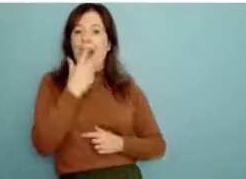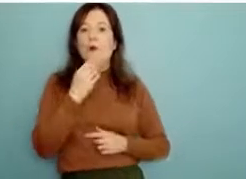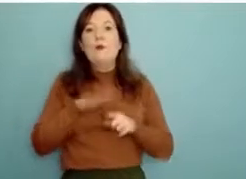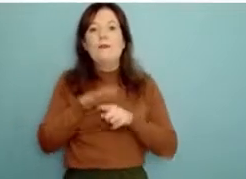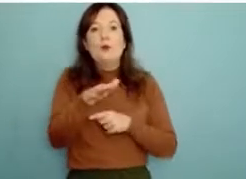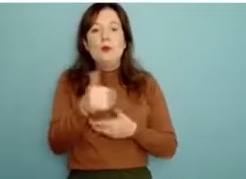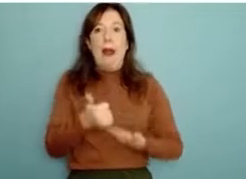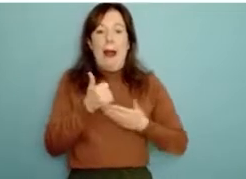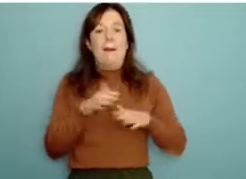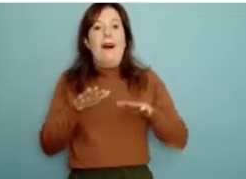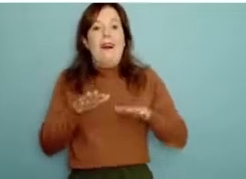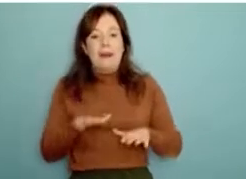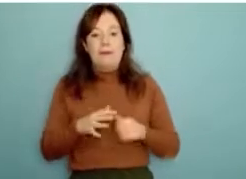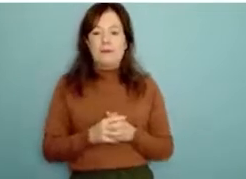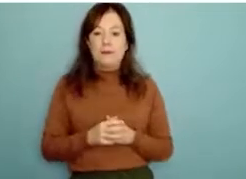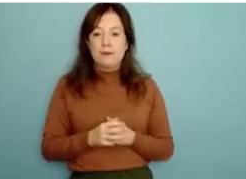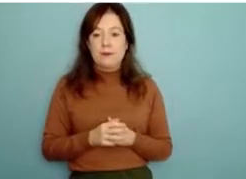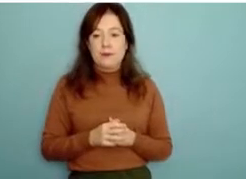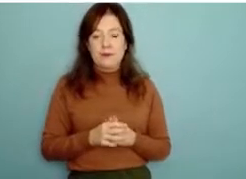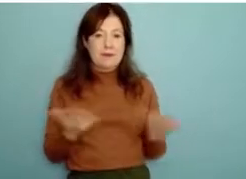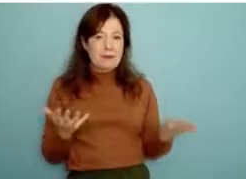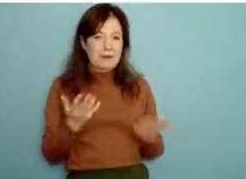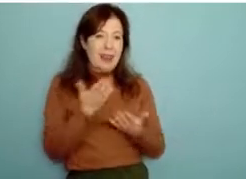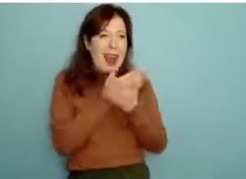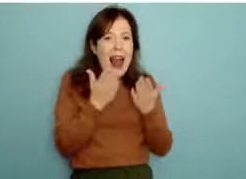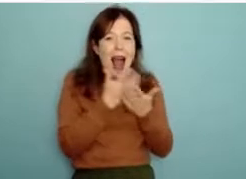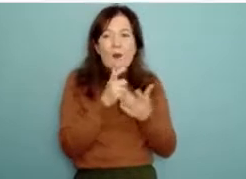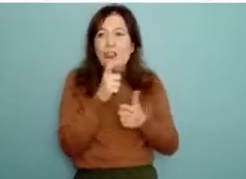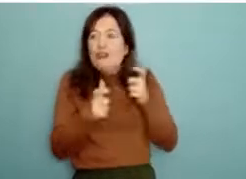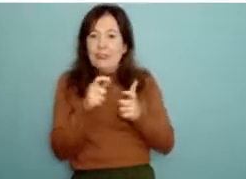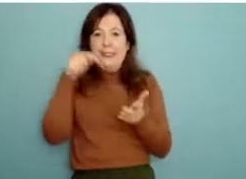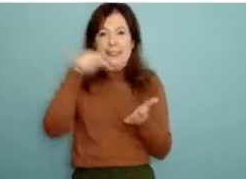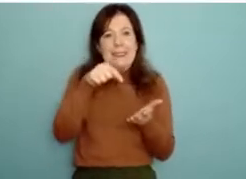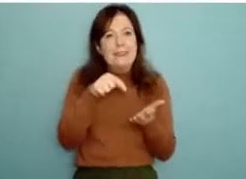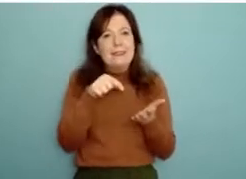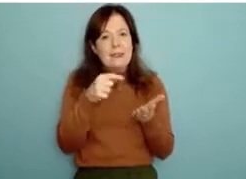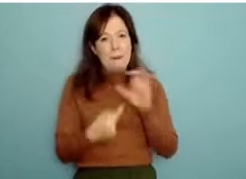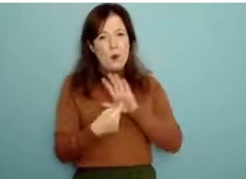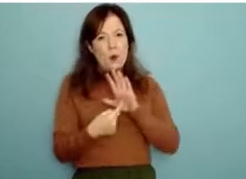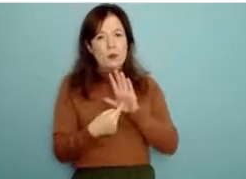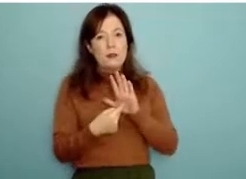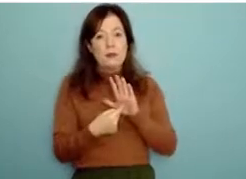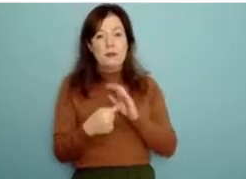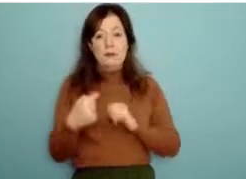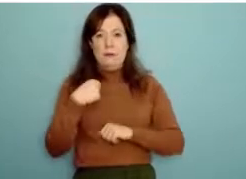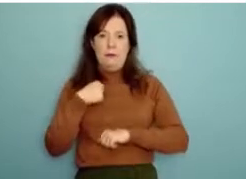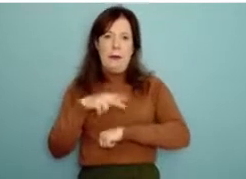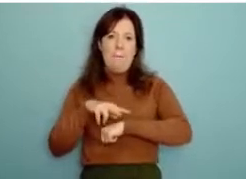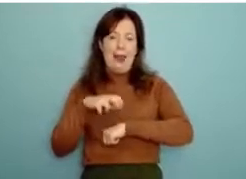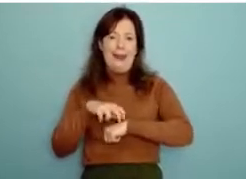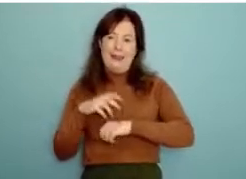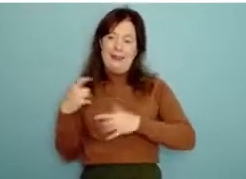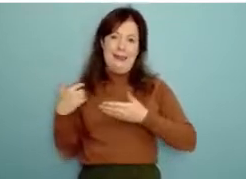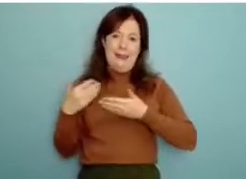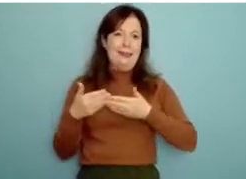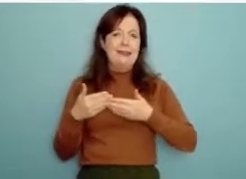of semantics and language we use. As a professional, being in the police, it's really, really easy to get